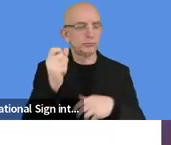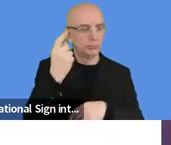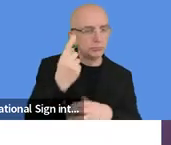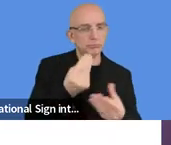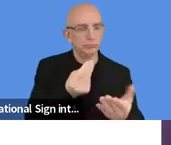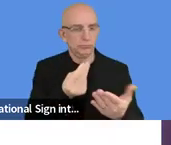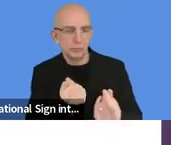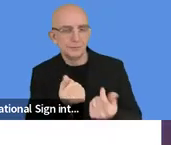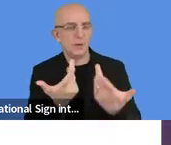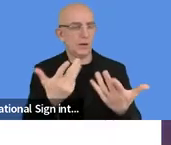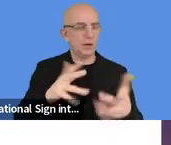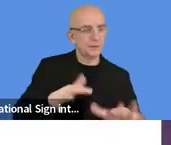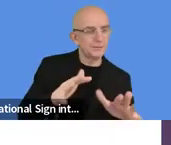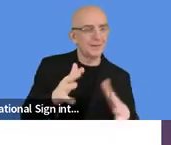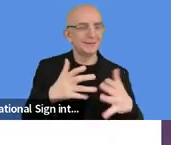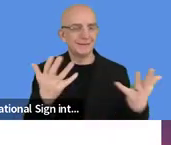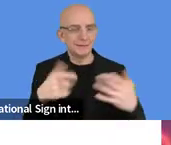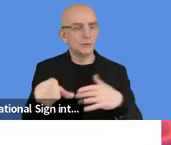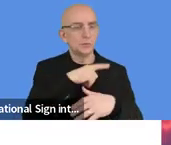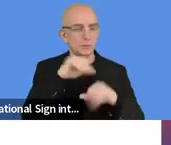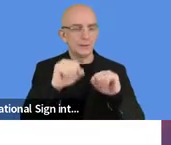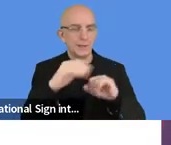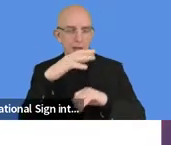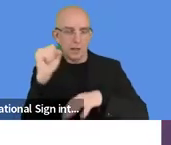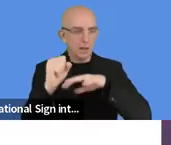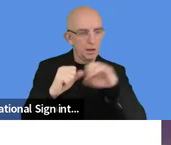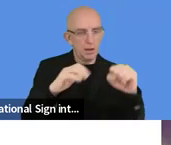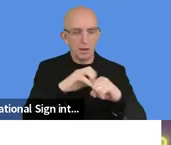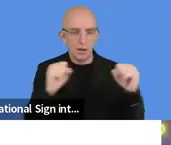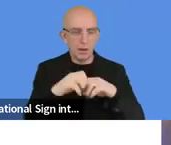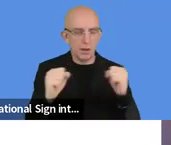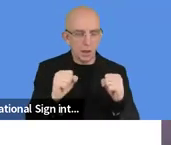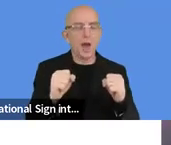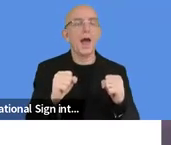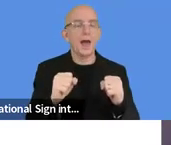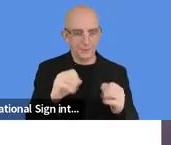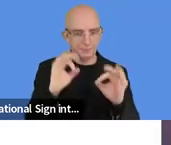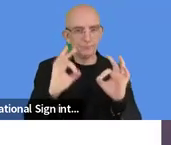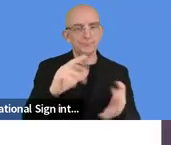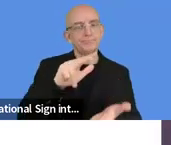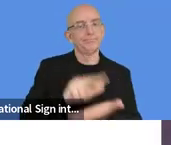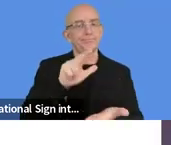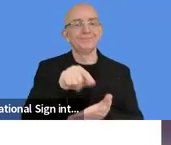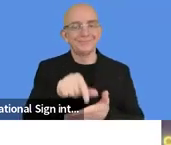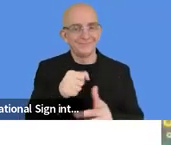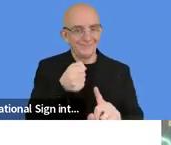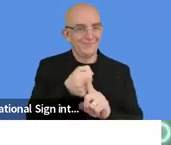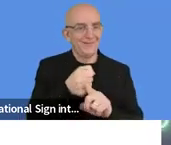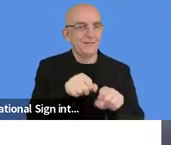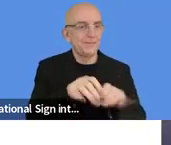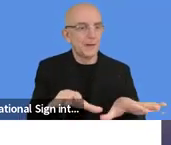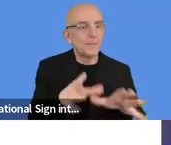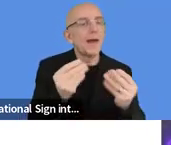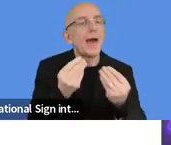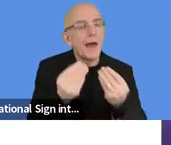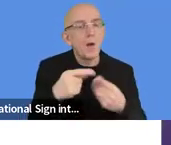our success? When we're looking at the impact that we're creating, we have to look beyond just the immediate benefits to a